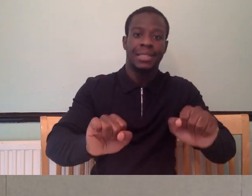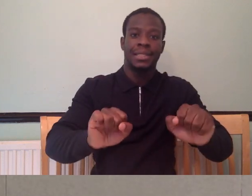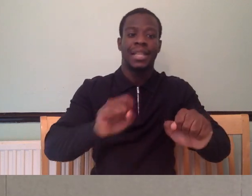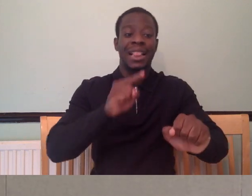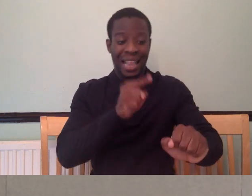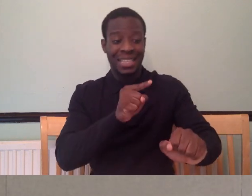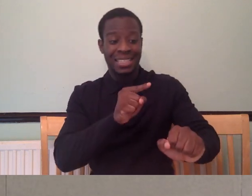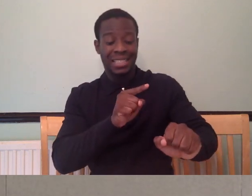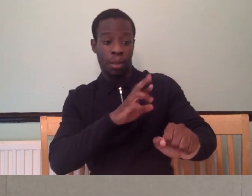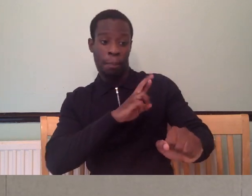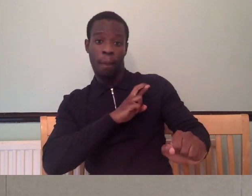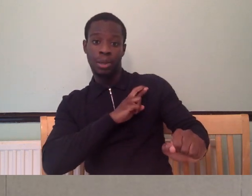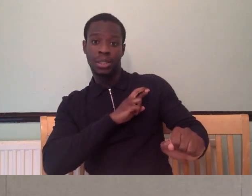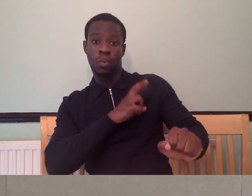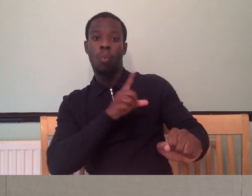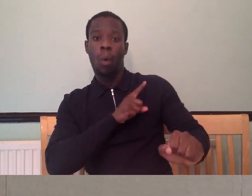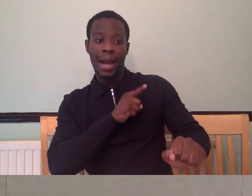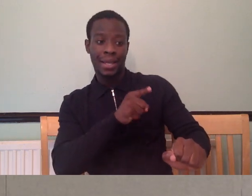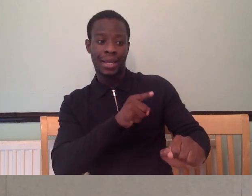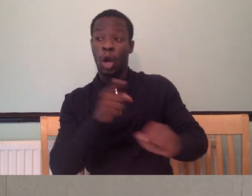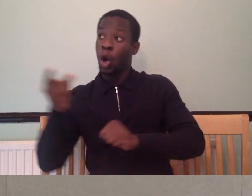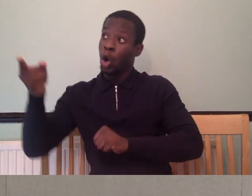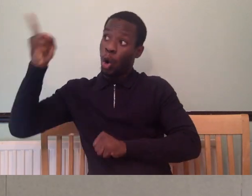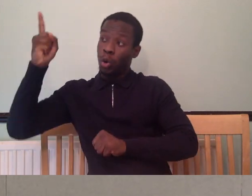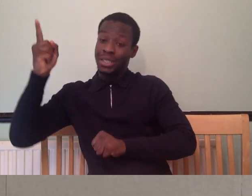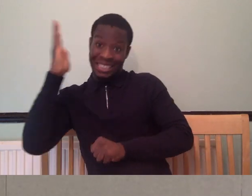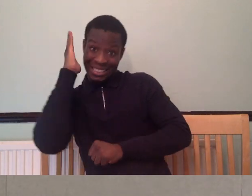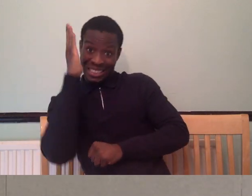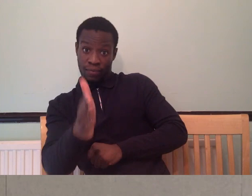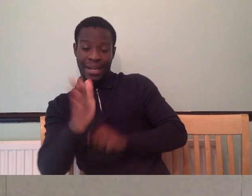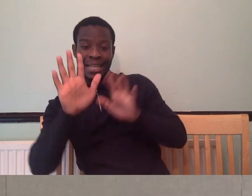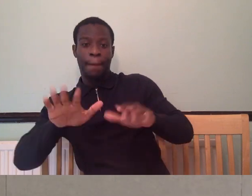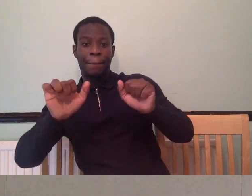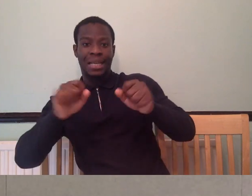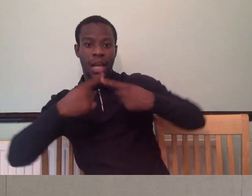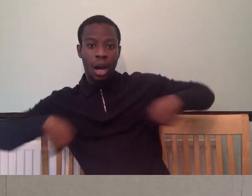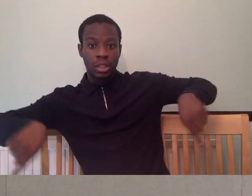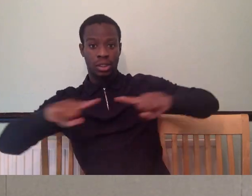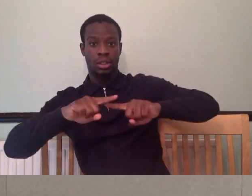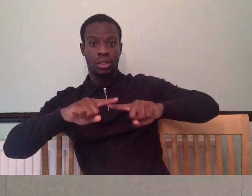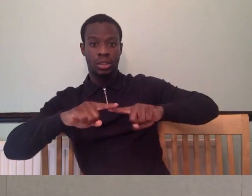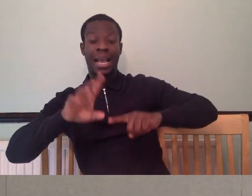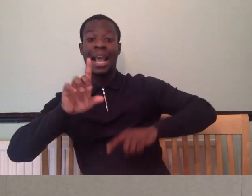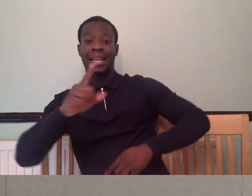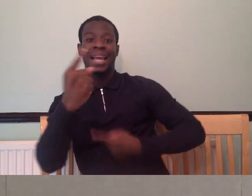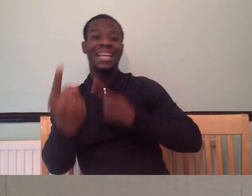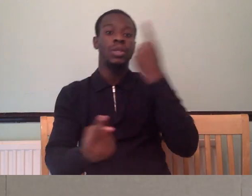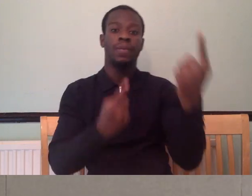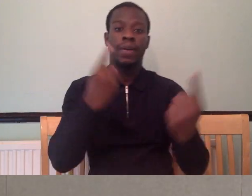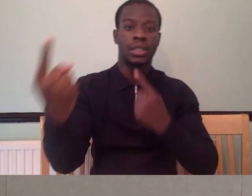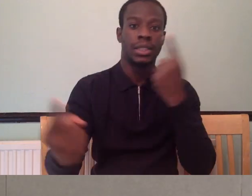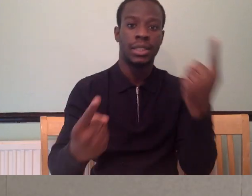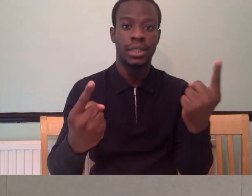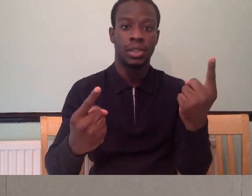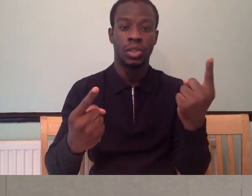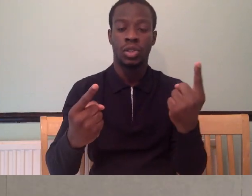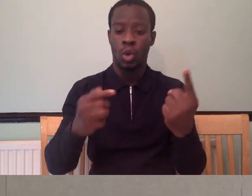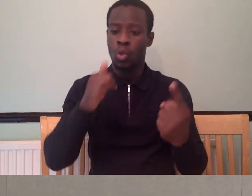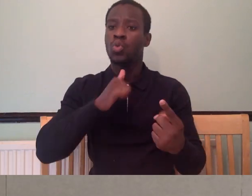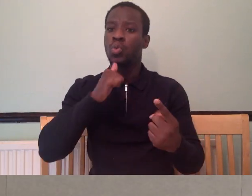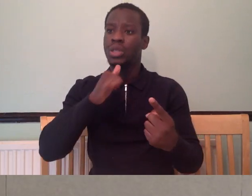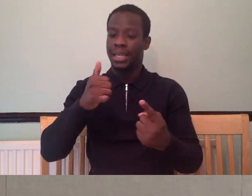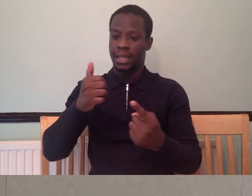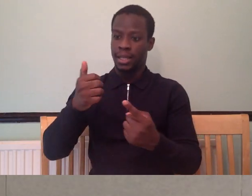purpose. God's blessing us directly, and each of us using our gifts,